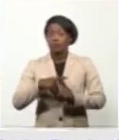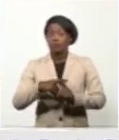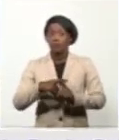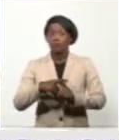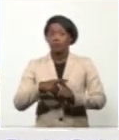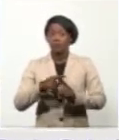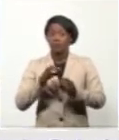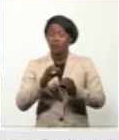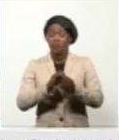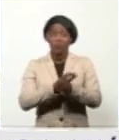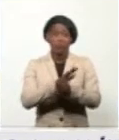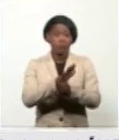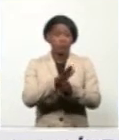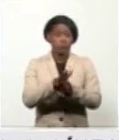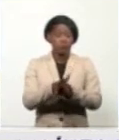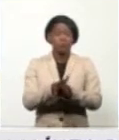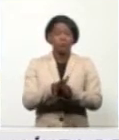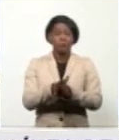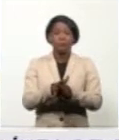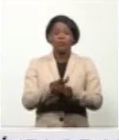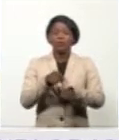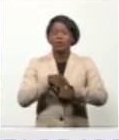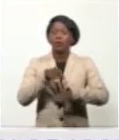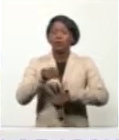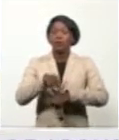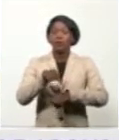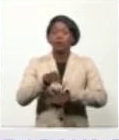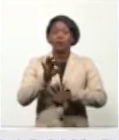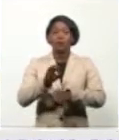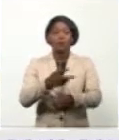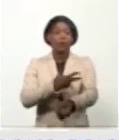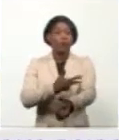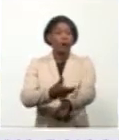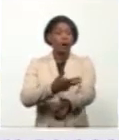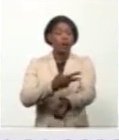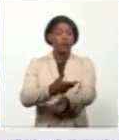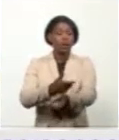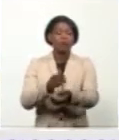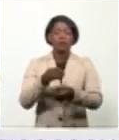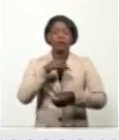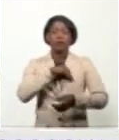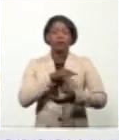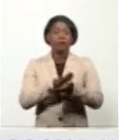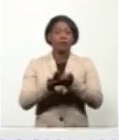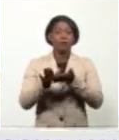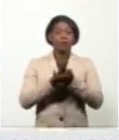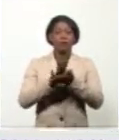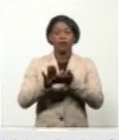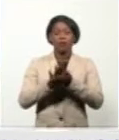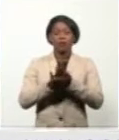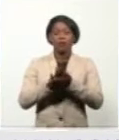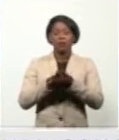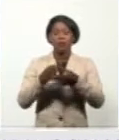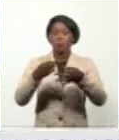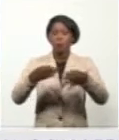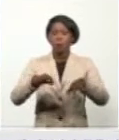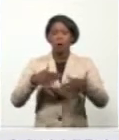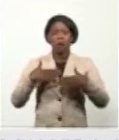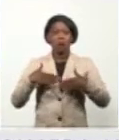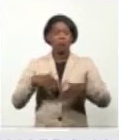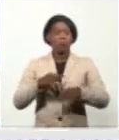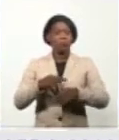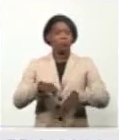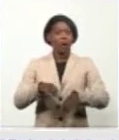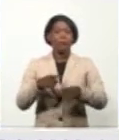accumulated. 50.5% of those diagnosed in our country with COVID-19, who at the time of their